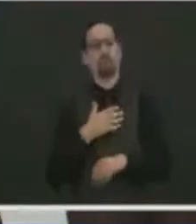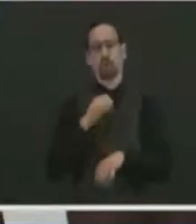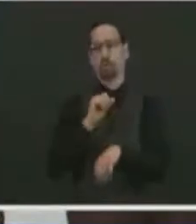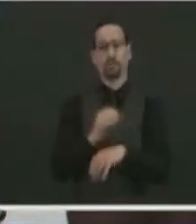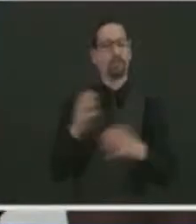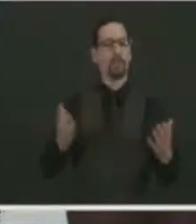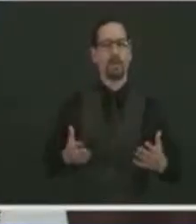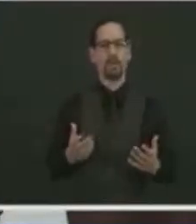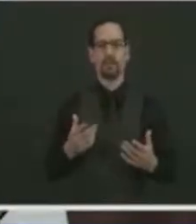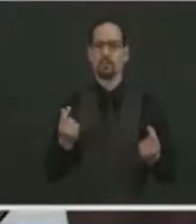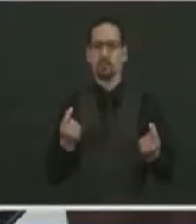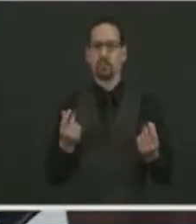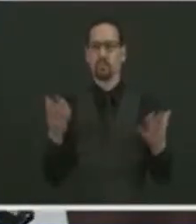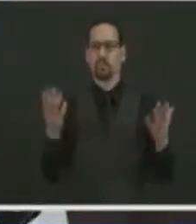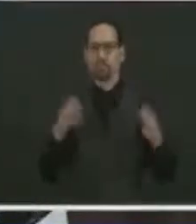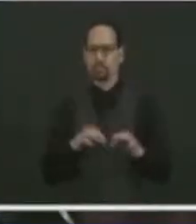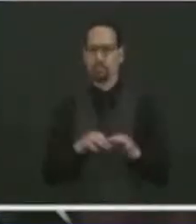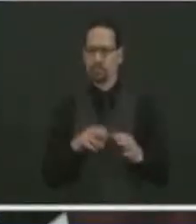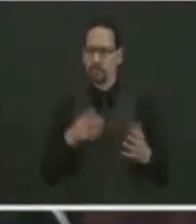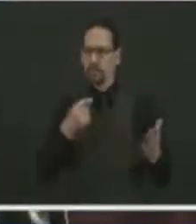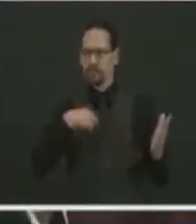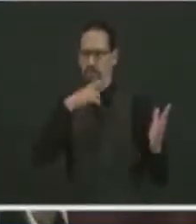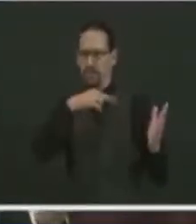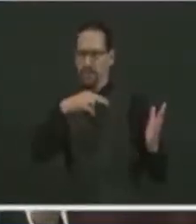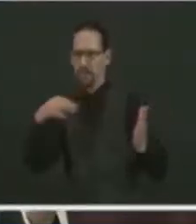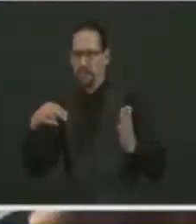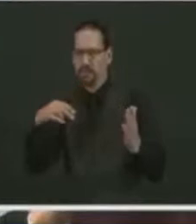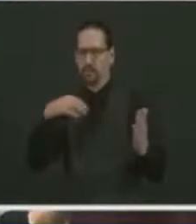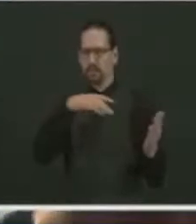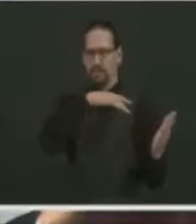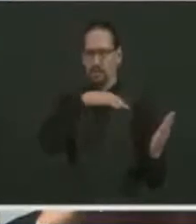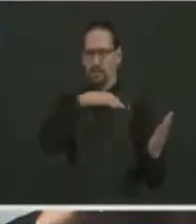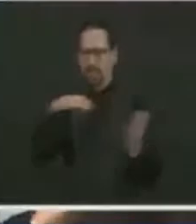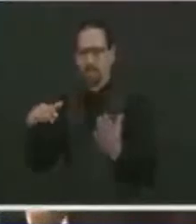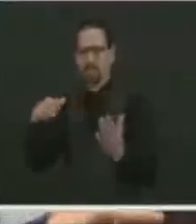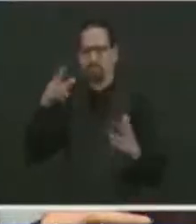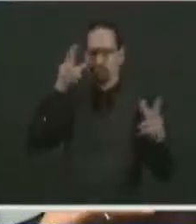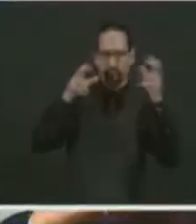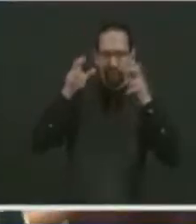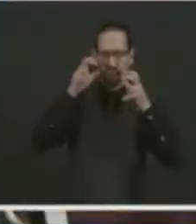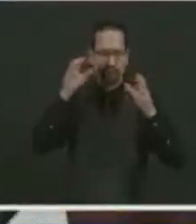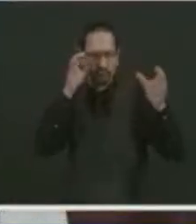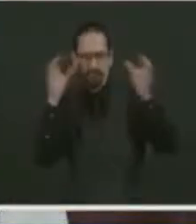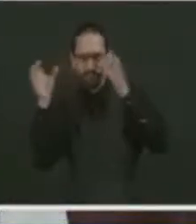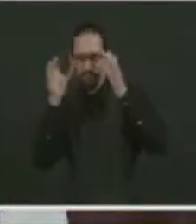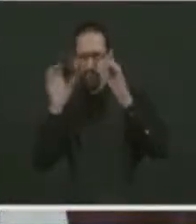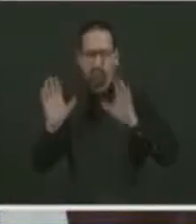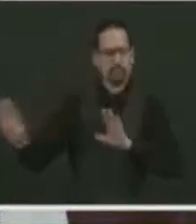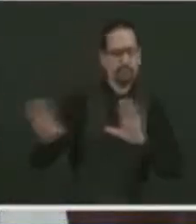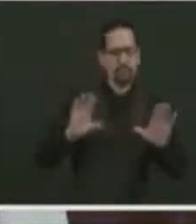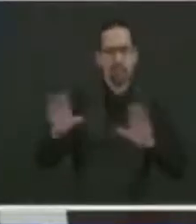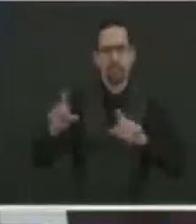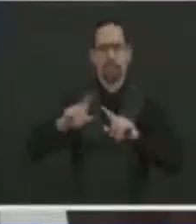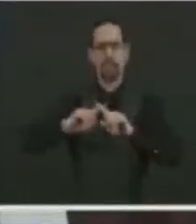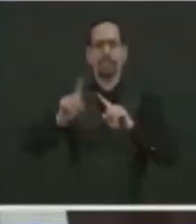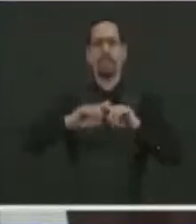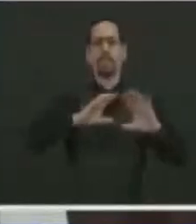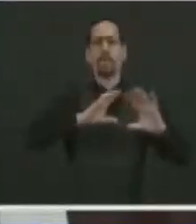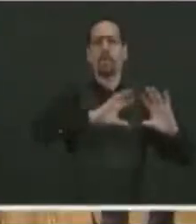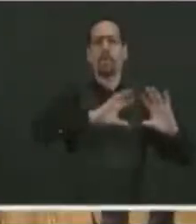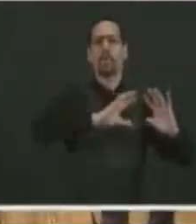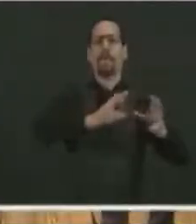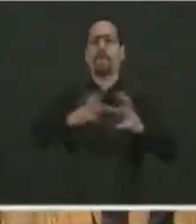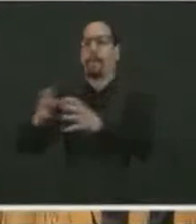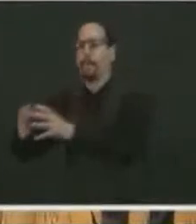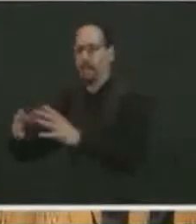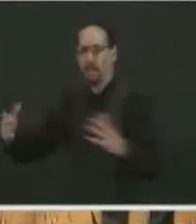listen and to as many smart, educated people as we can, and then, make a decision. If